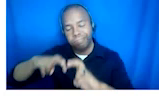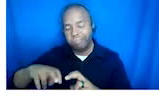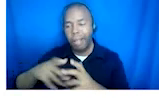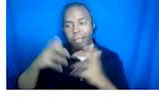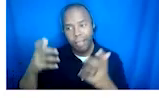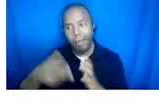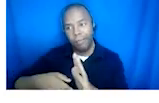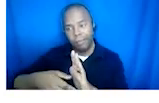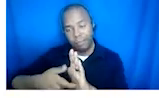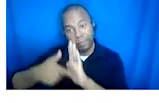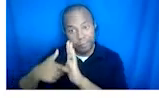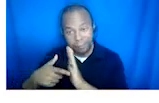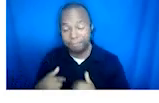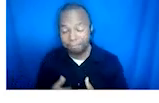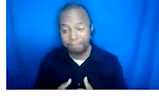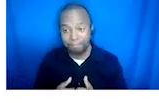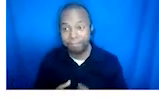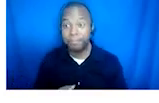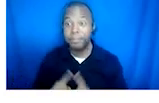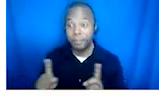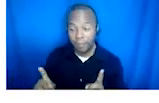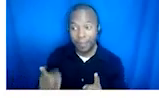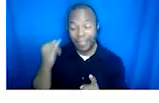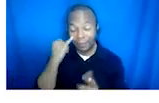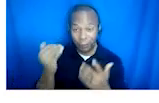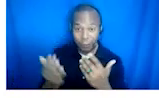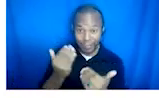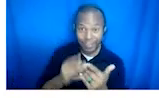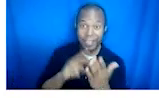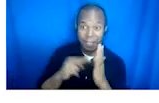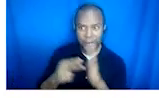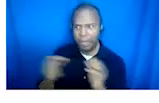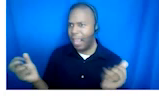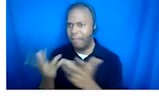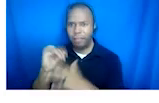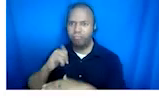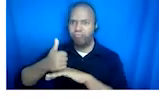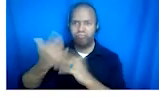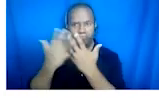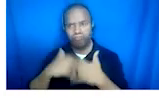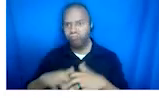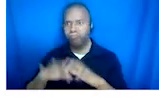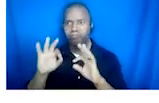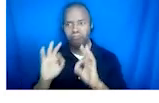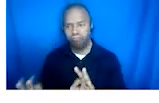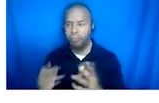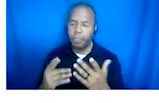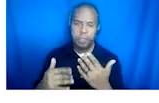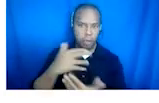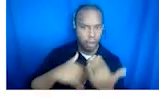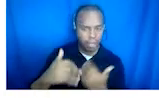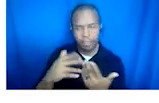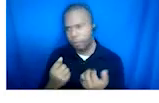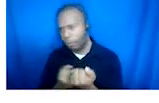the easiest to do were the ones that everything was good. Right? Oh, yeah, there's interaction, there's content presentation, there's